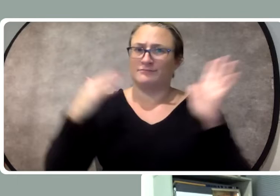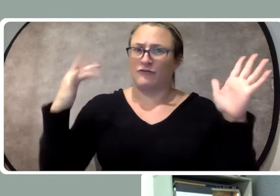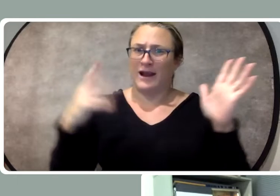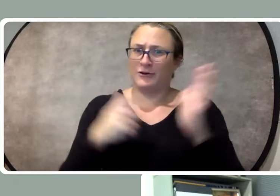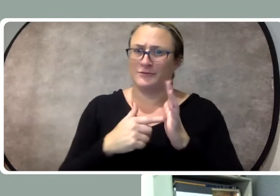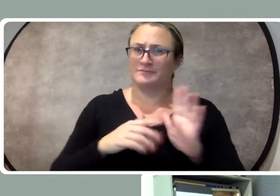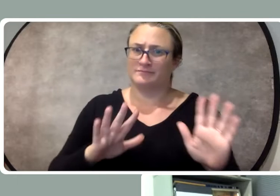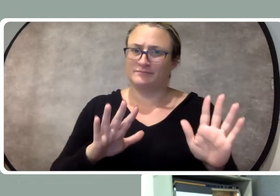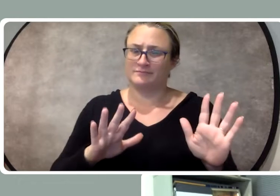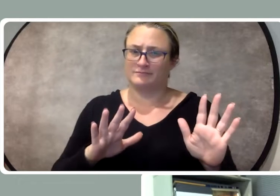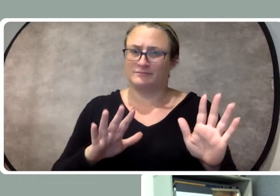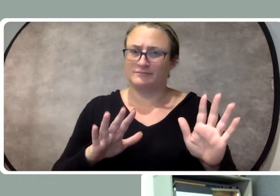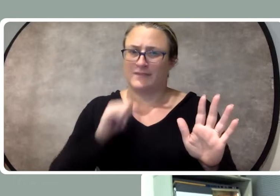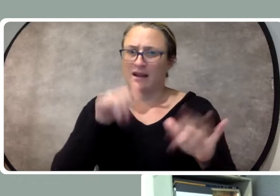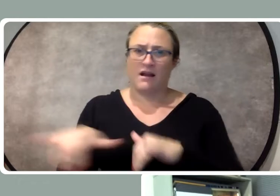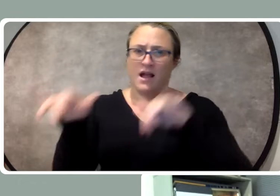rare. It's not that common.